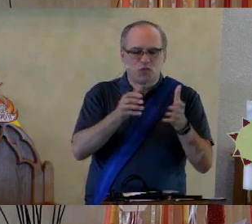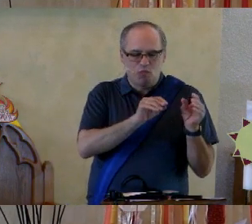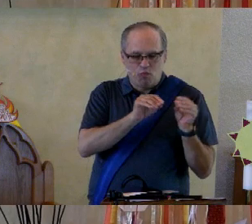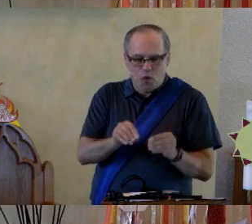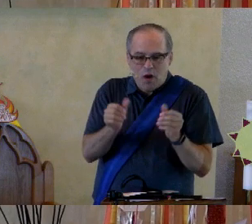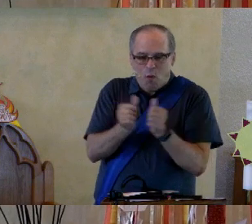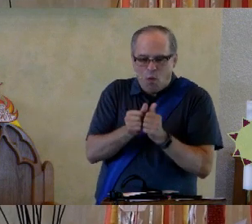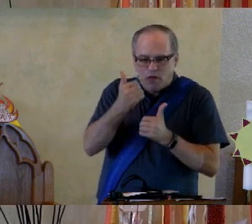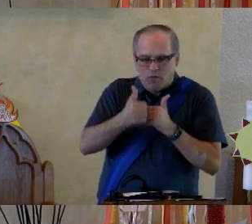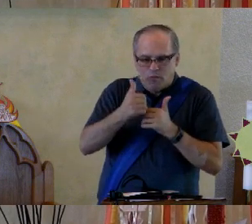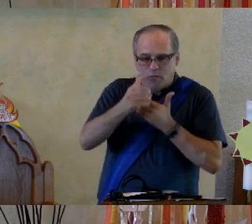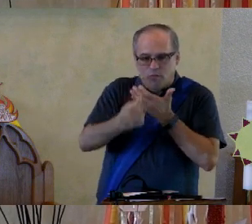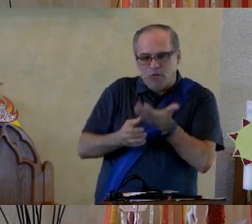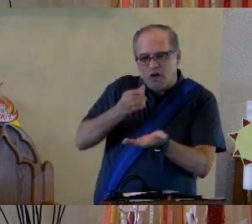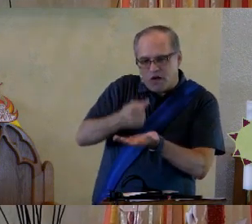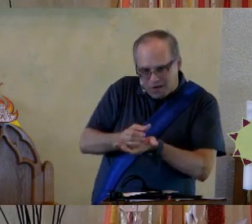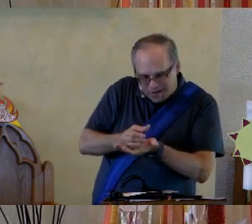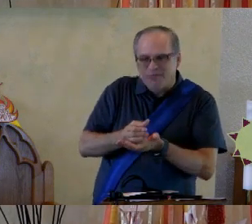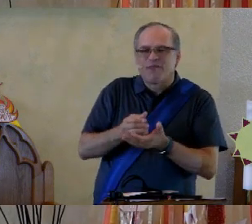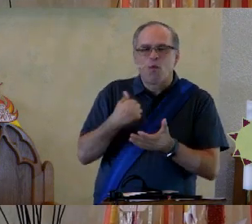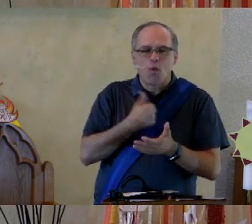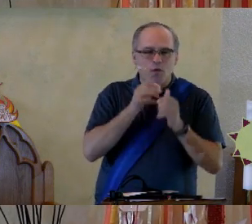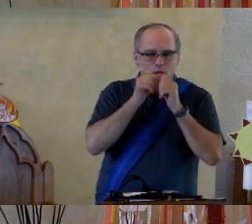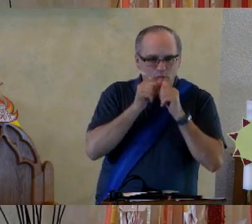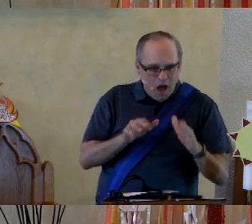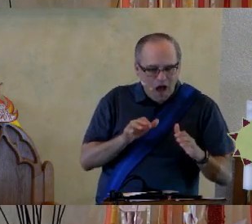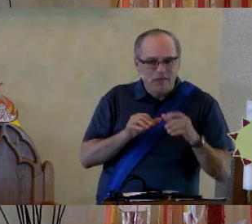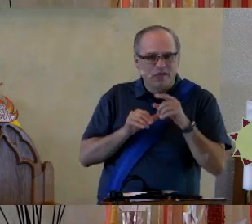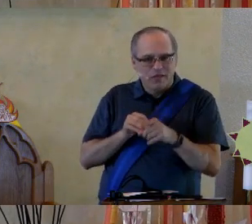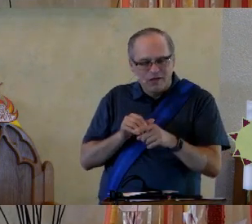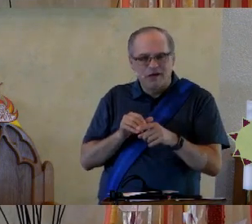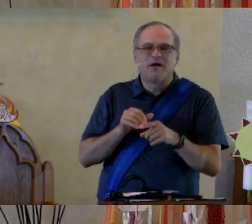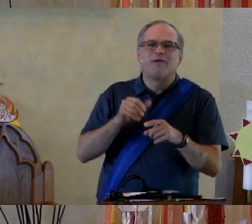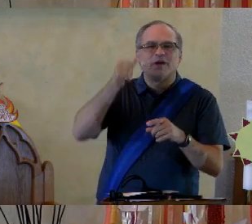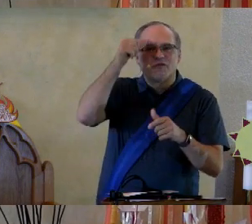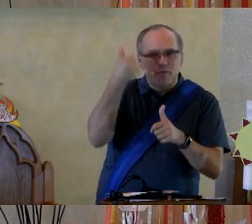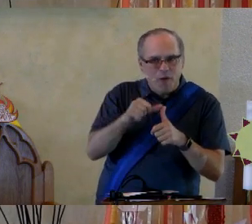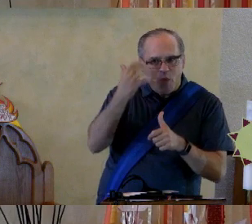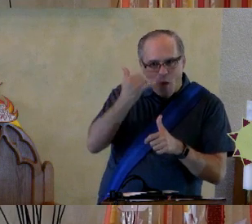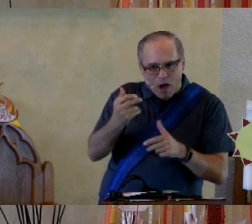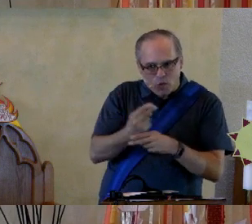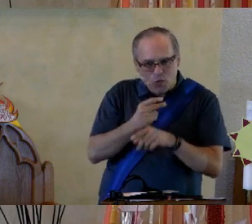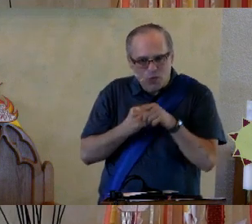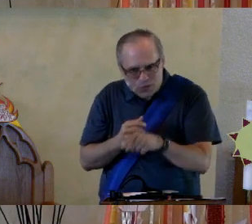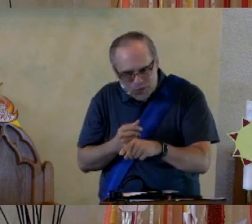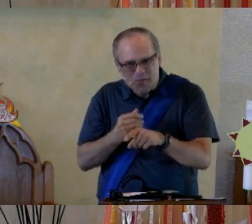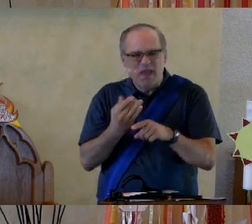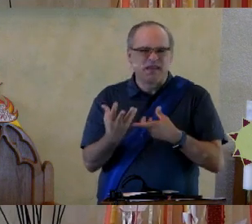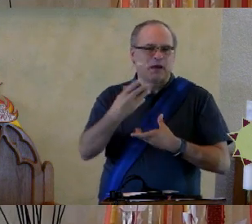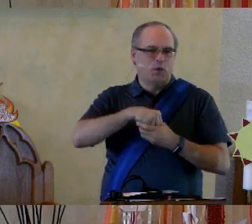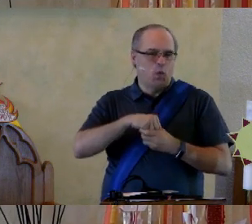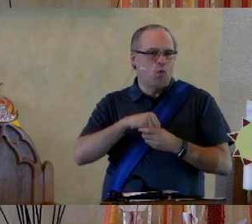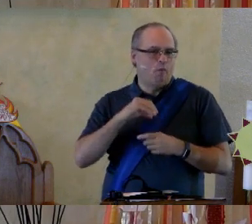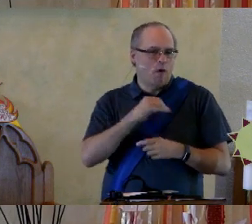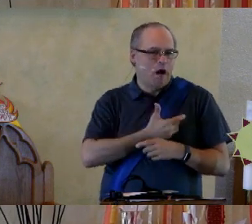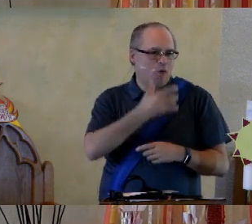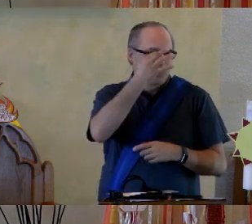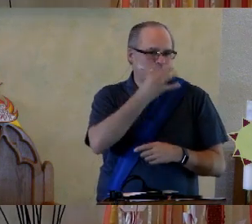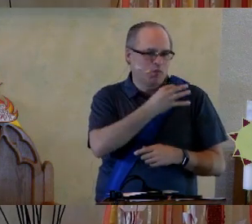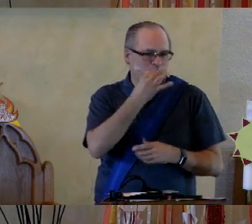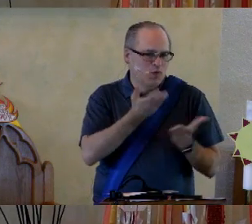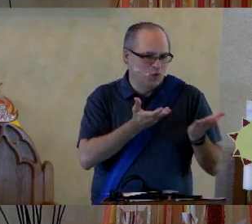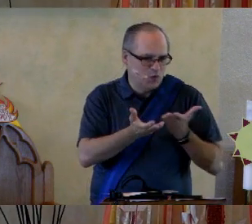them is going to be part of our liturgy for communion today. A couple of things. My